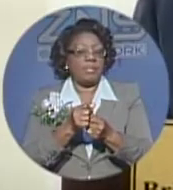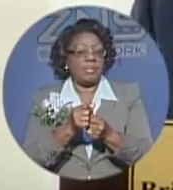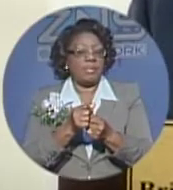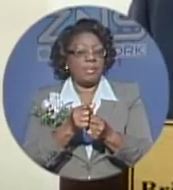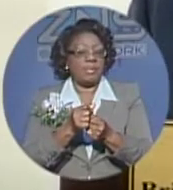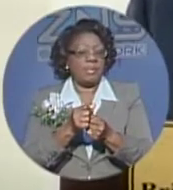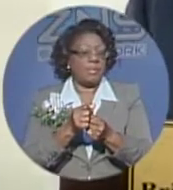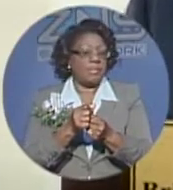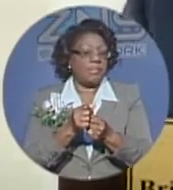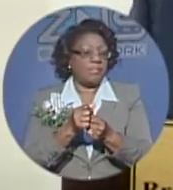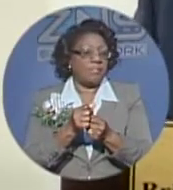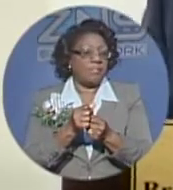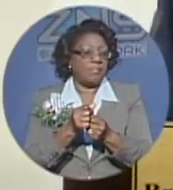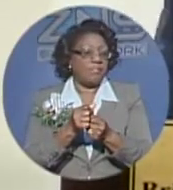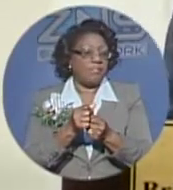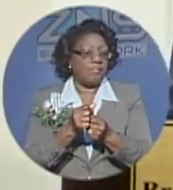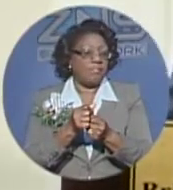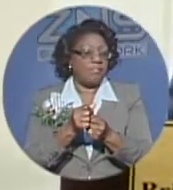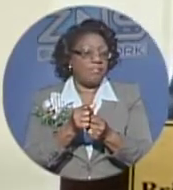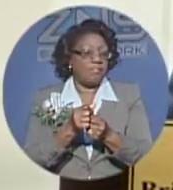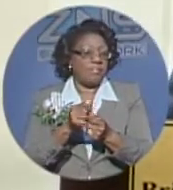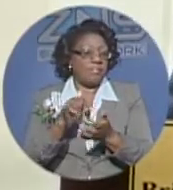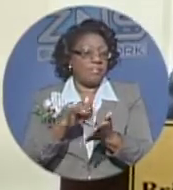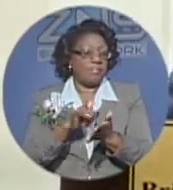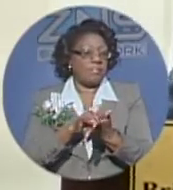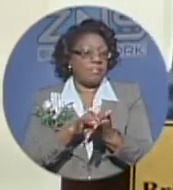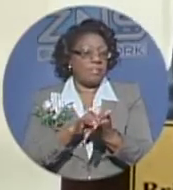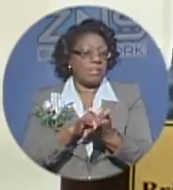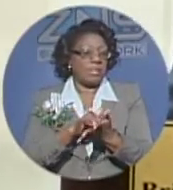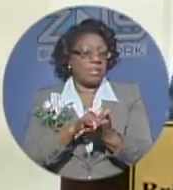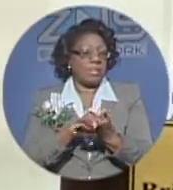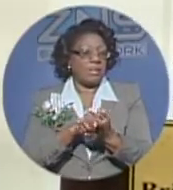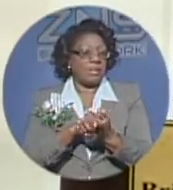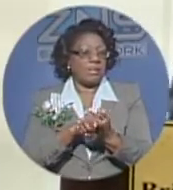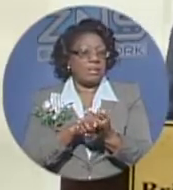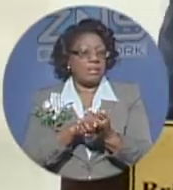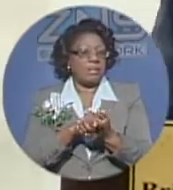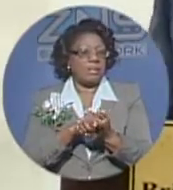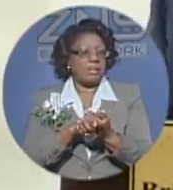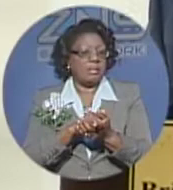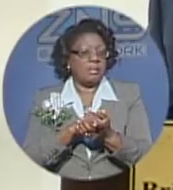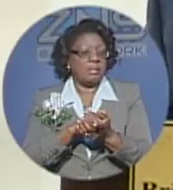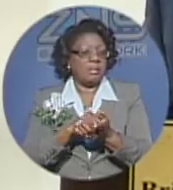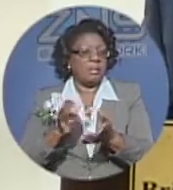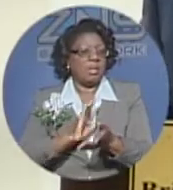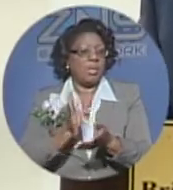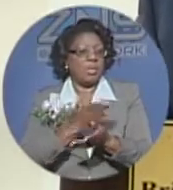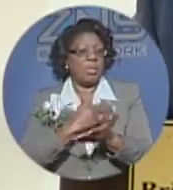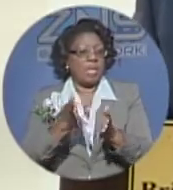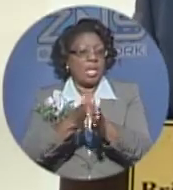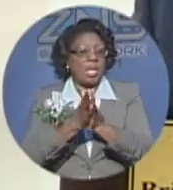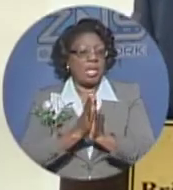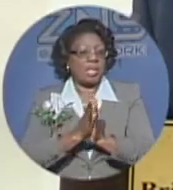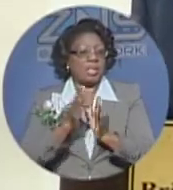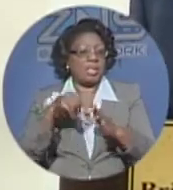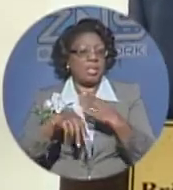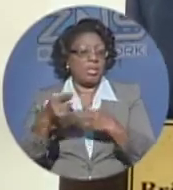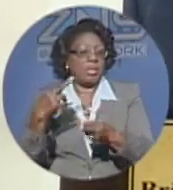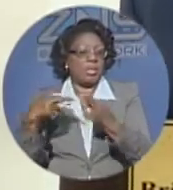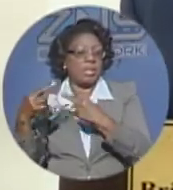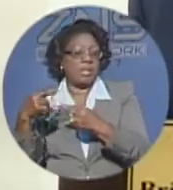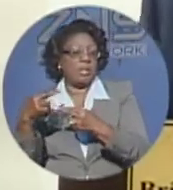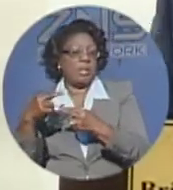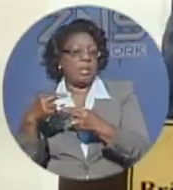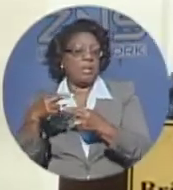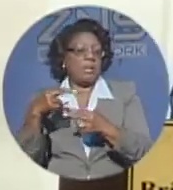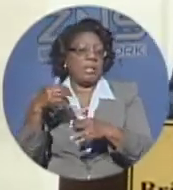in your aspirations, and that's why we are investing in your future. We ask in return for this